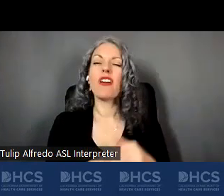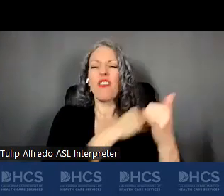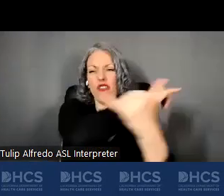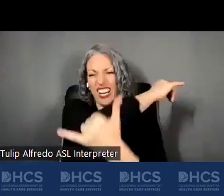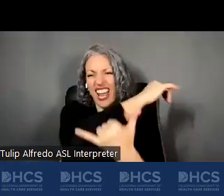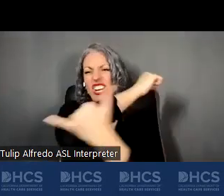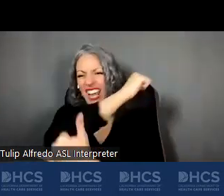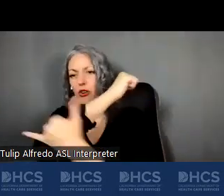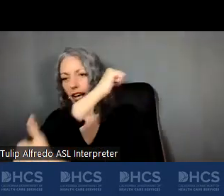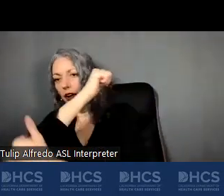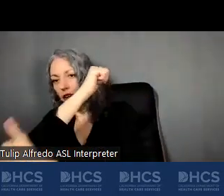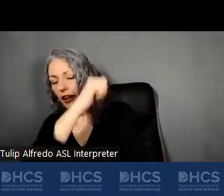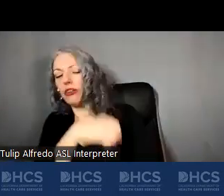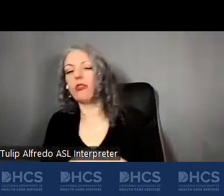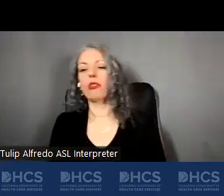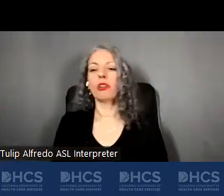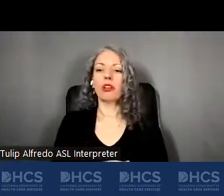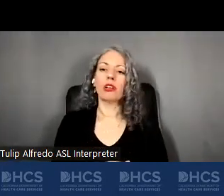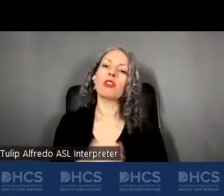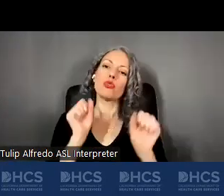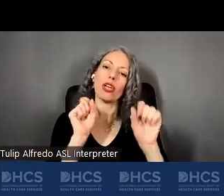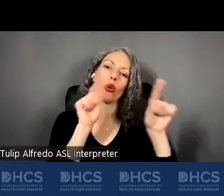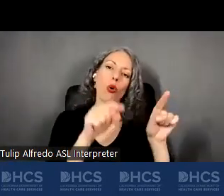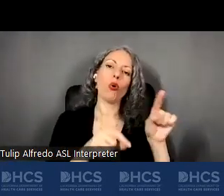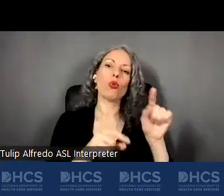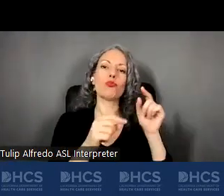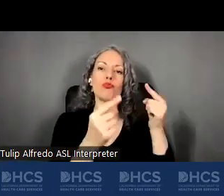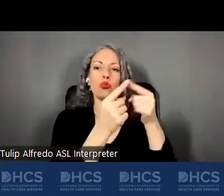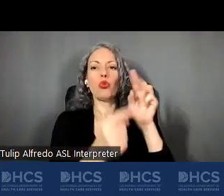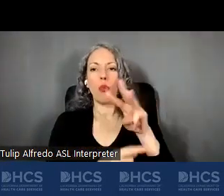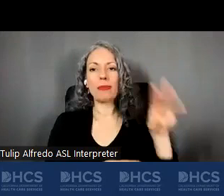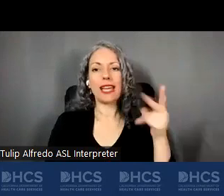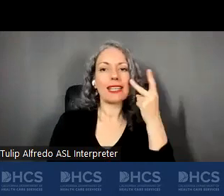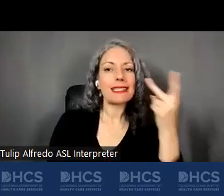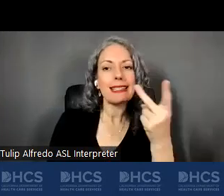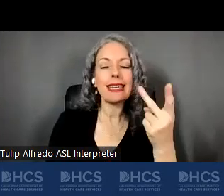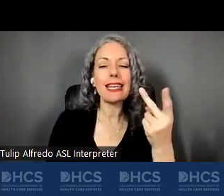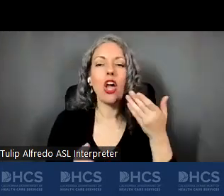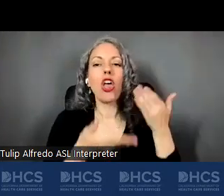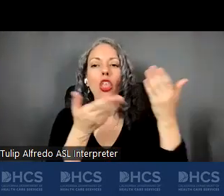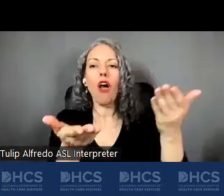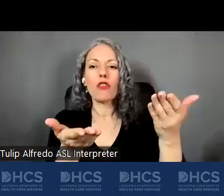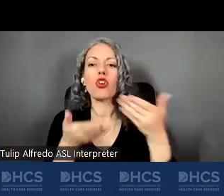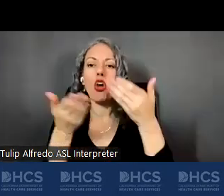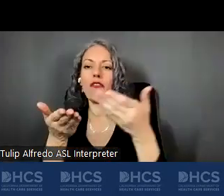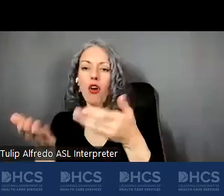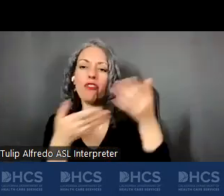So go and check out the county and then the managed care plans that are offering the community supports.